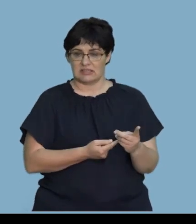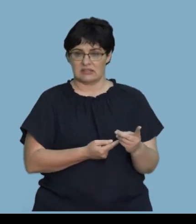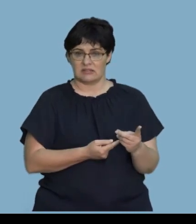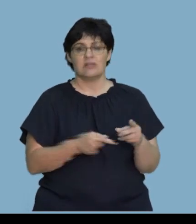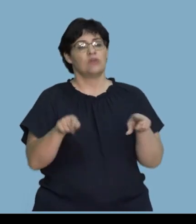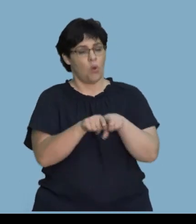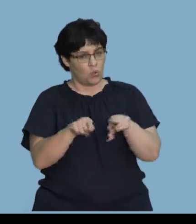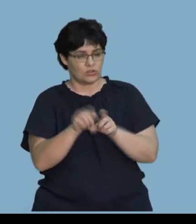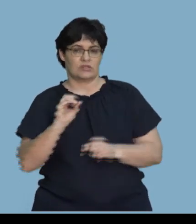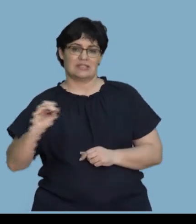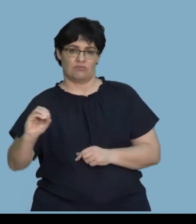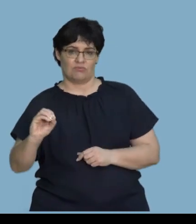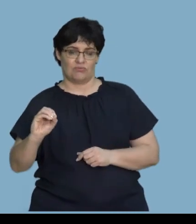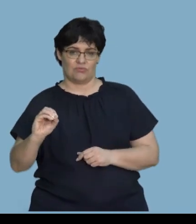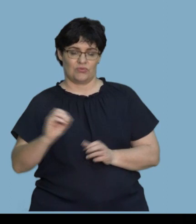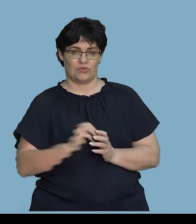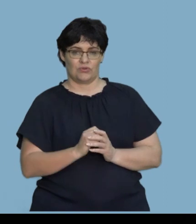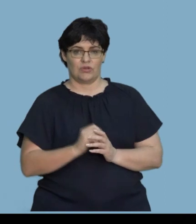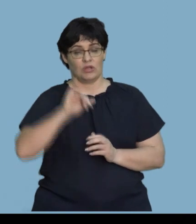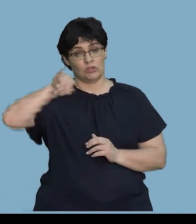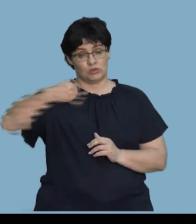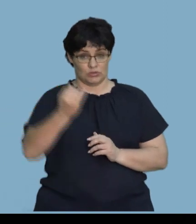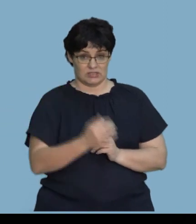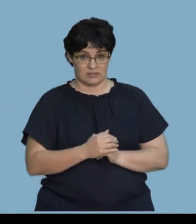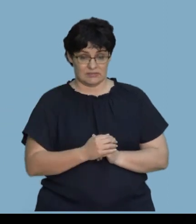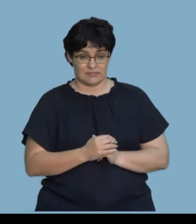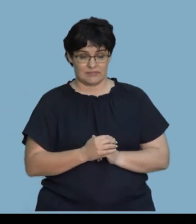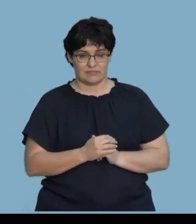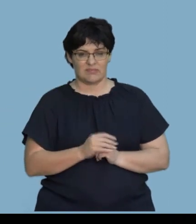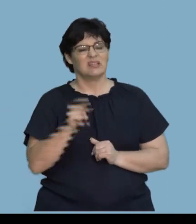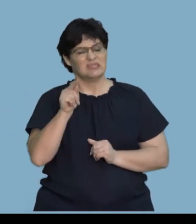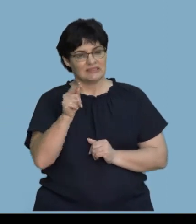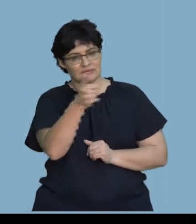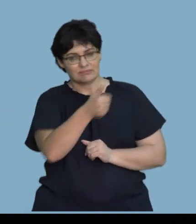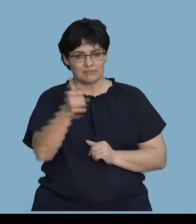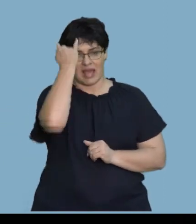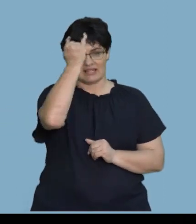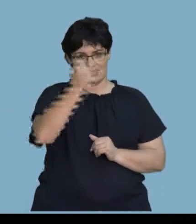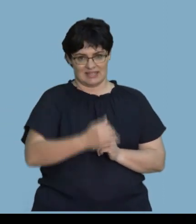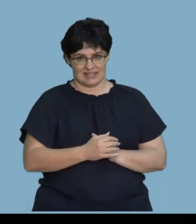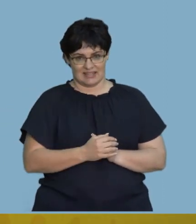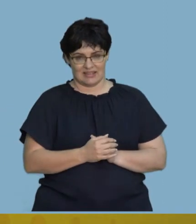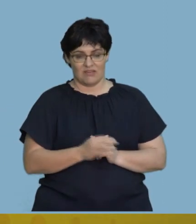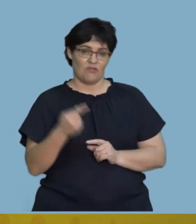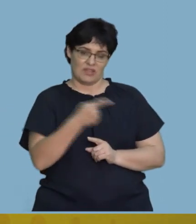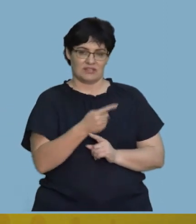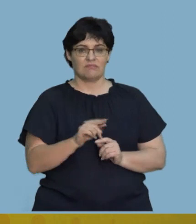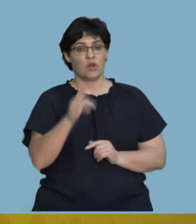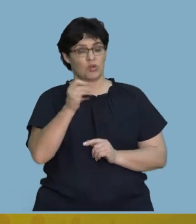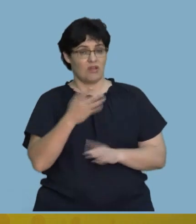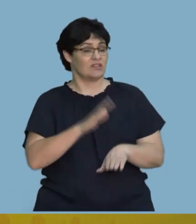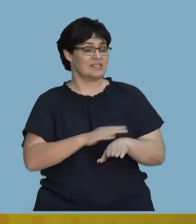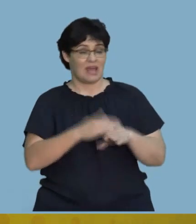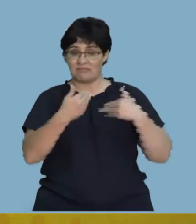object is also equals to 0 joules, right? So that's the main idea as far as that. Luni, because of